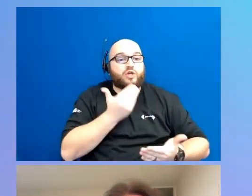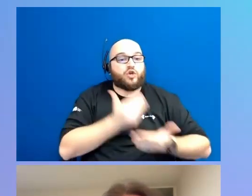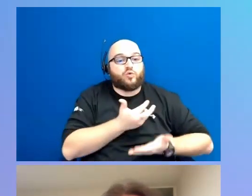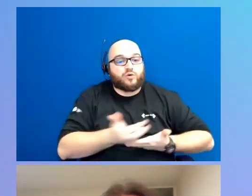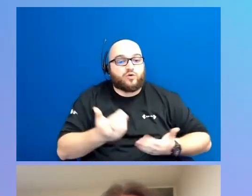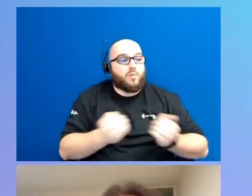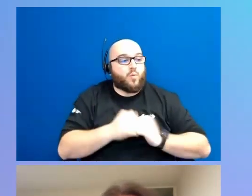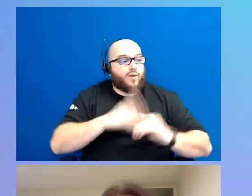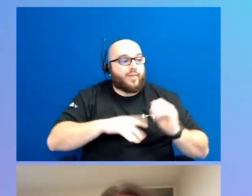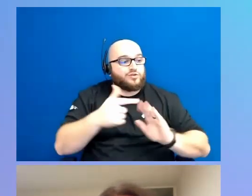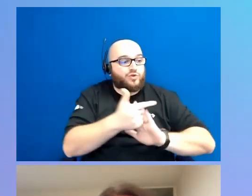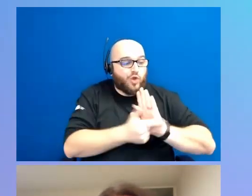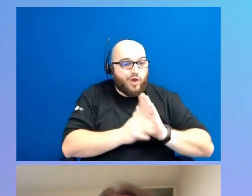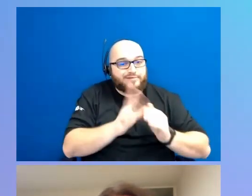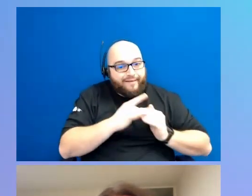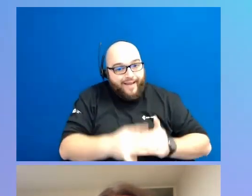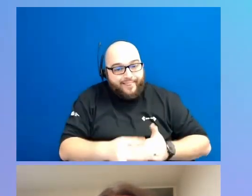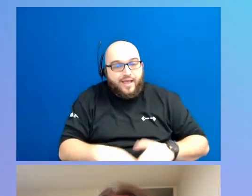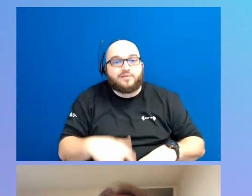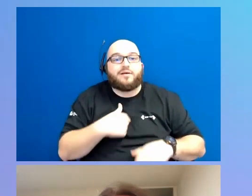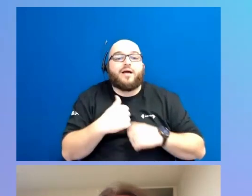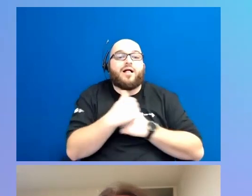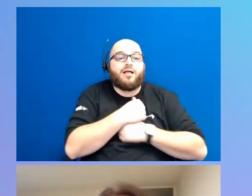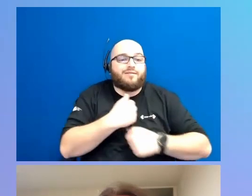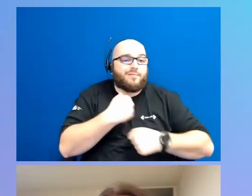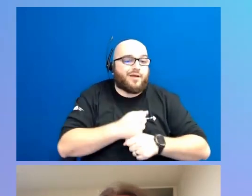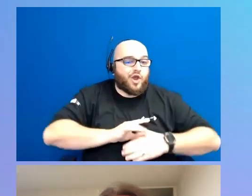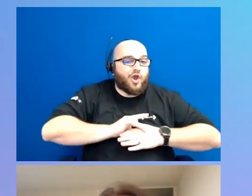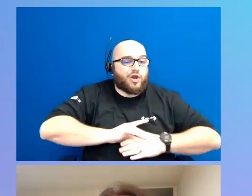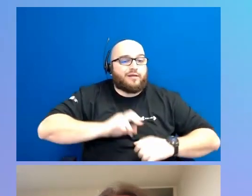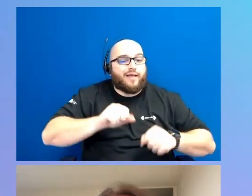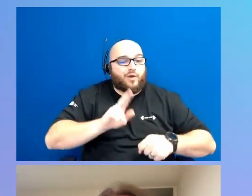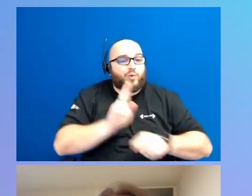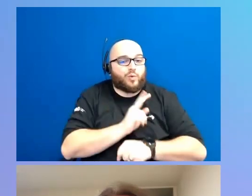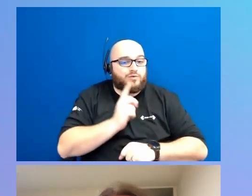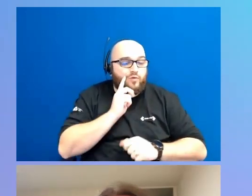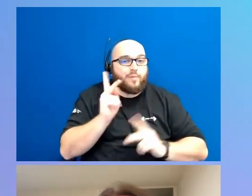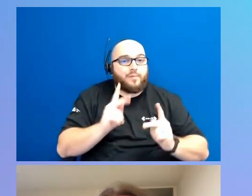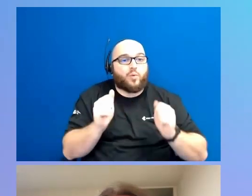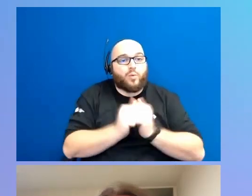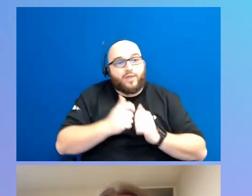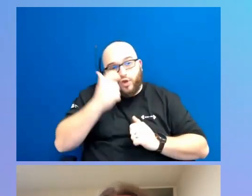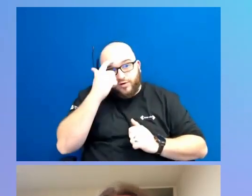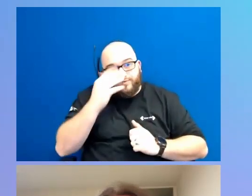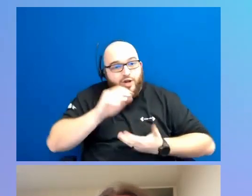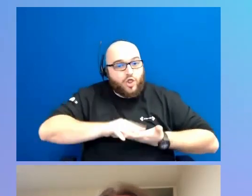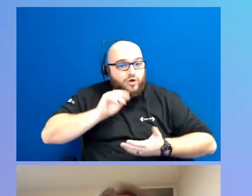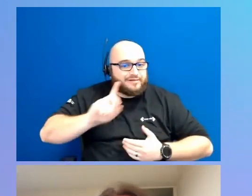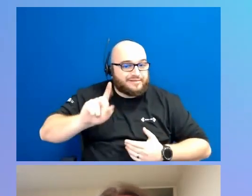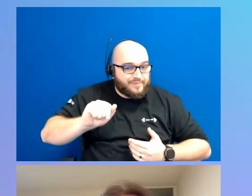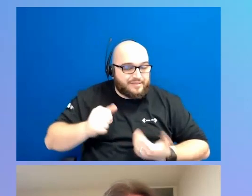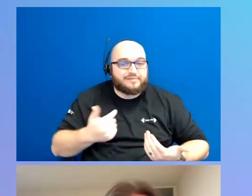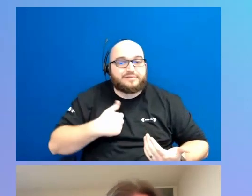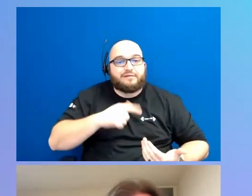and guidelines. I love making content usable for people with cognitive and learning disabilities. It is